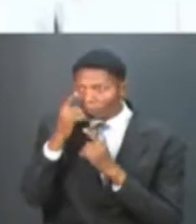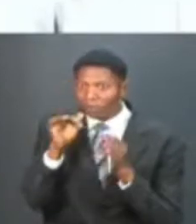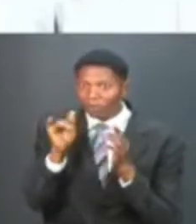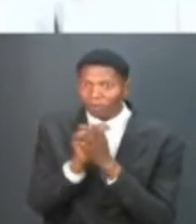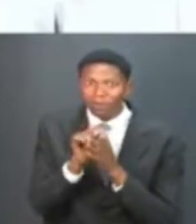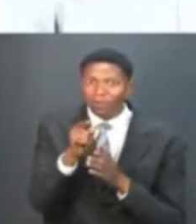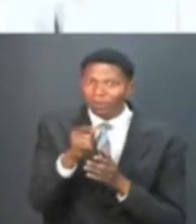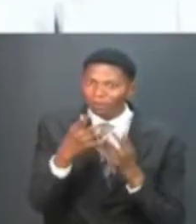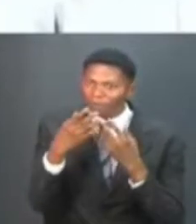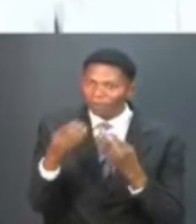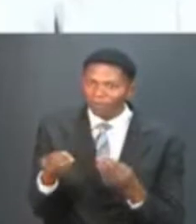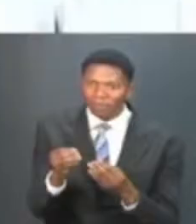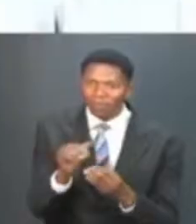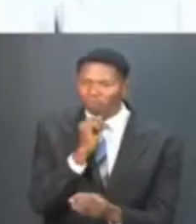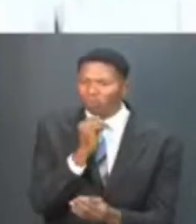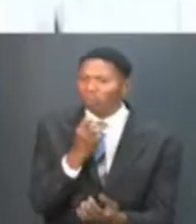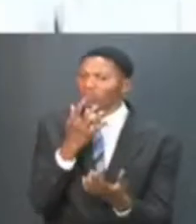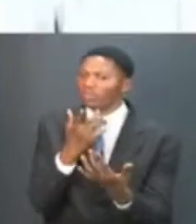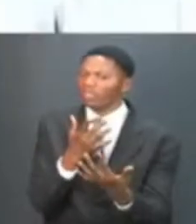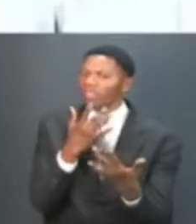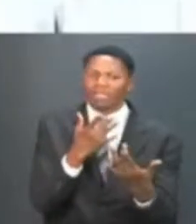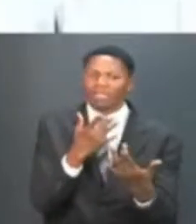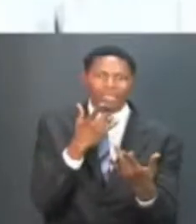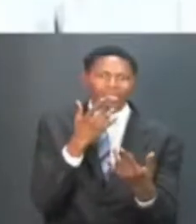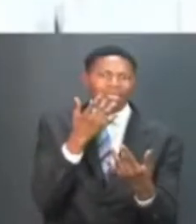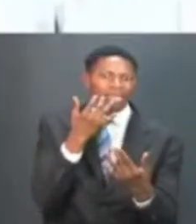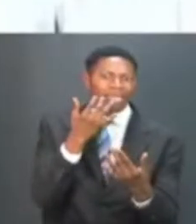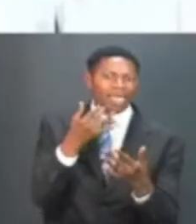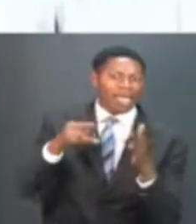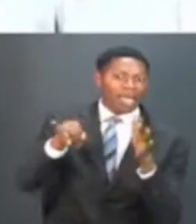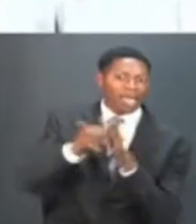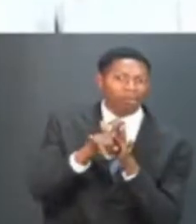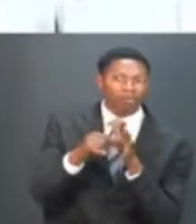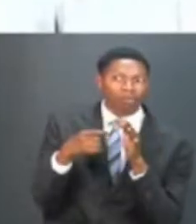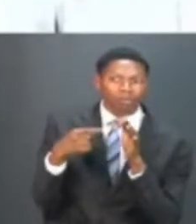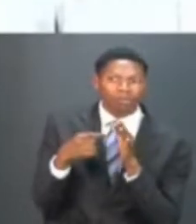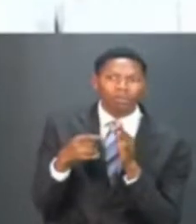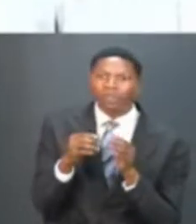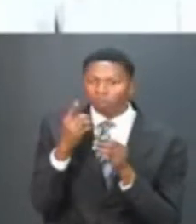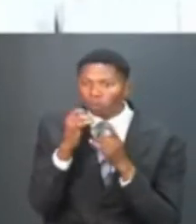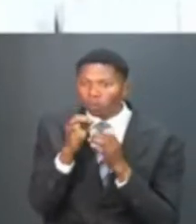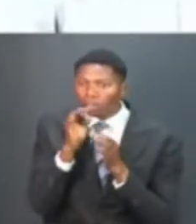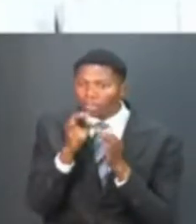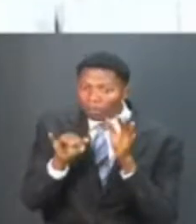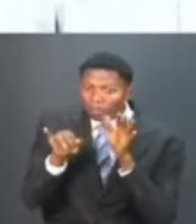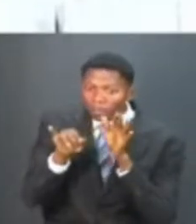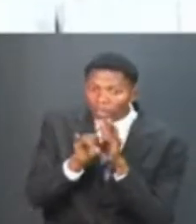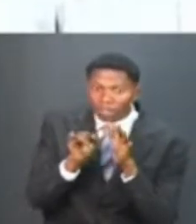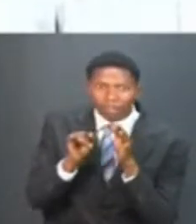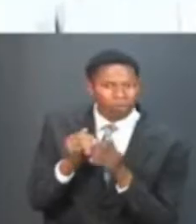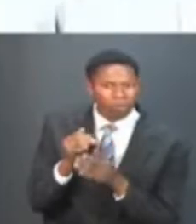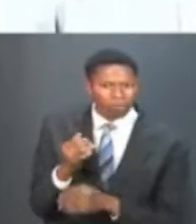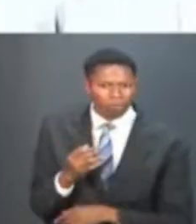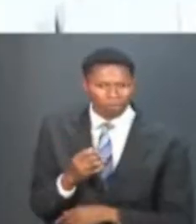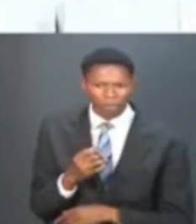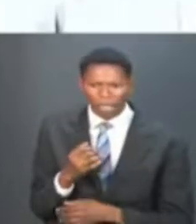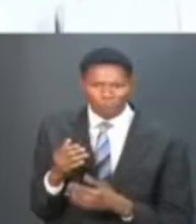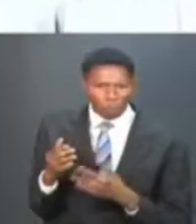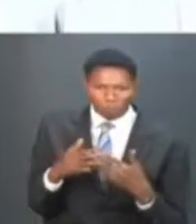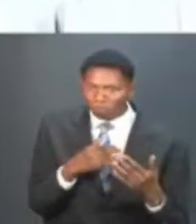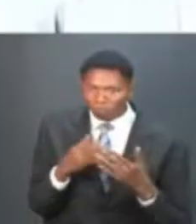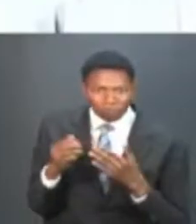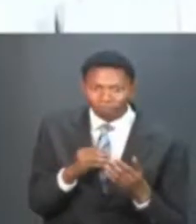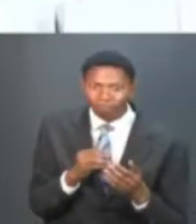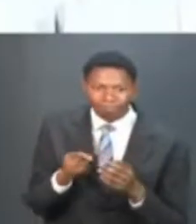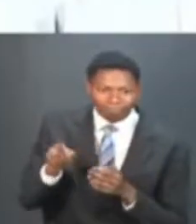intervention. But do not wait to be diagnosed late, because if the diagnosis comes late, no matter how hard medical